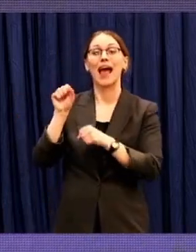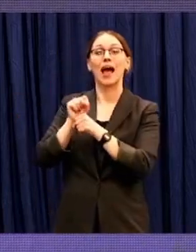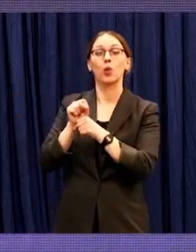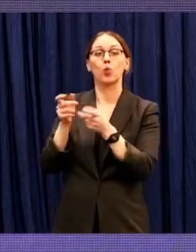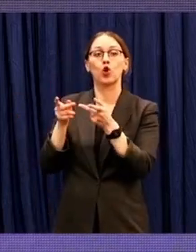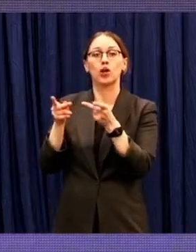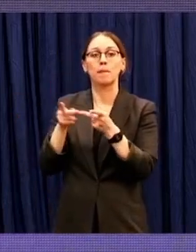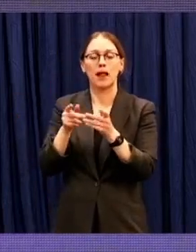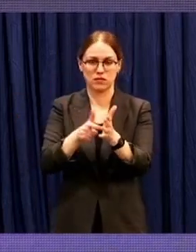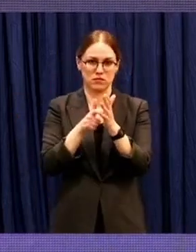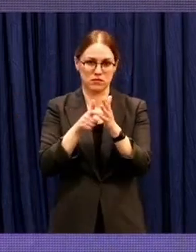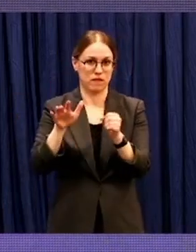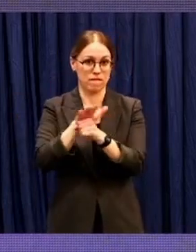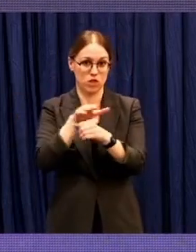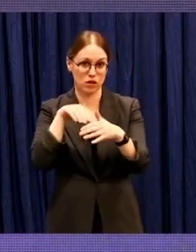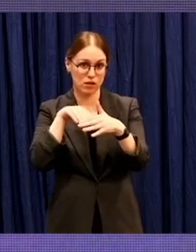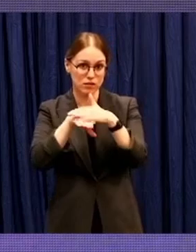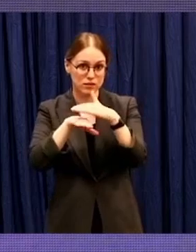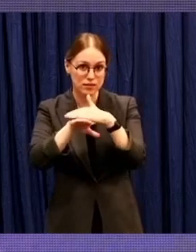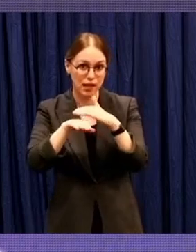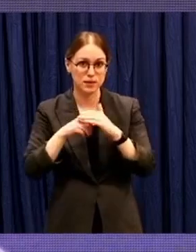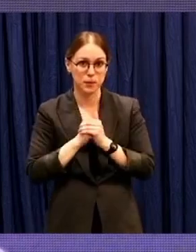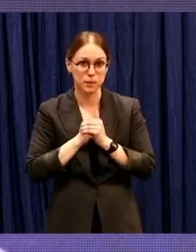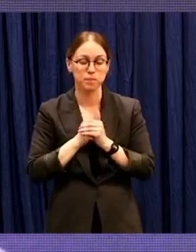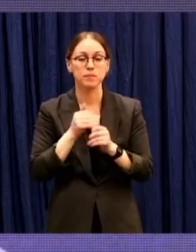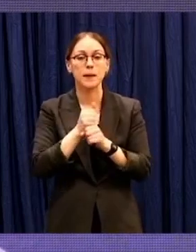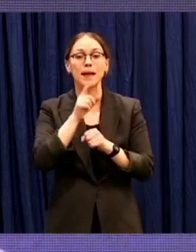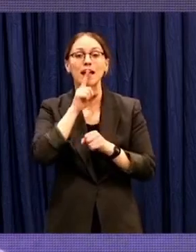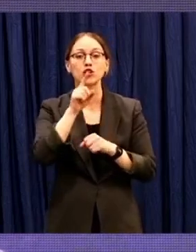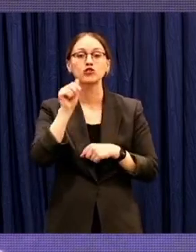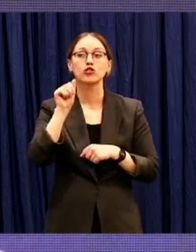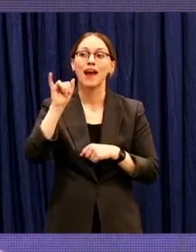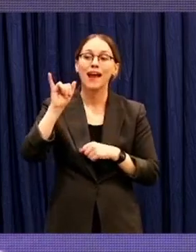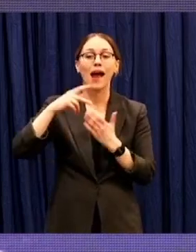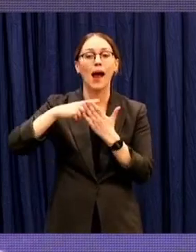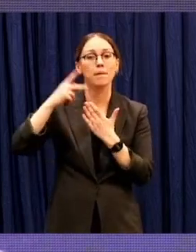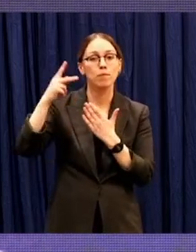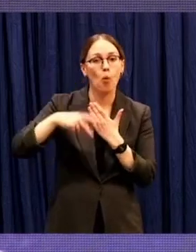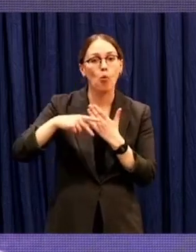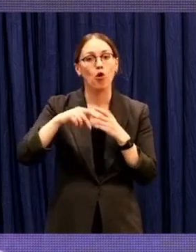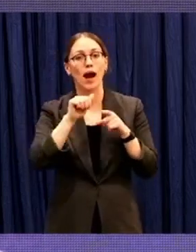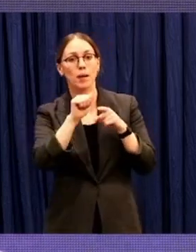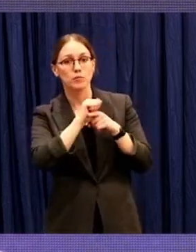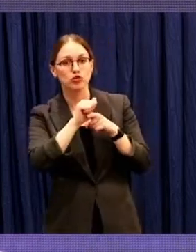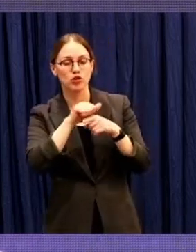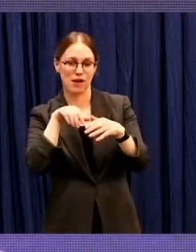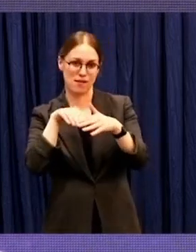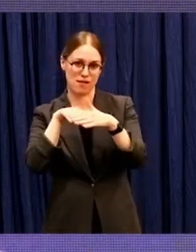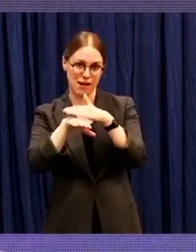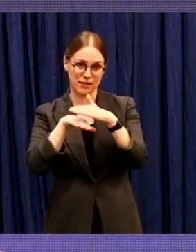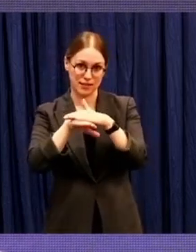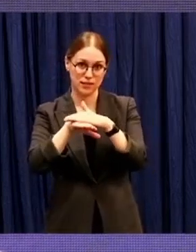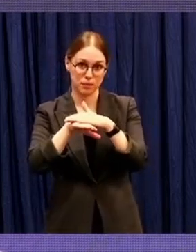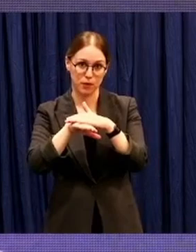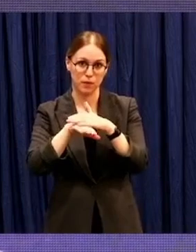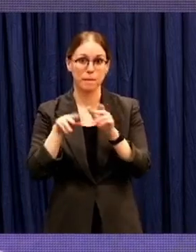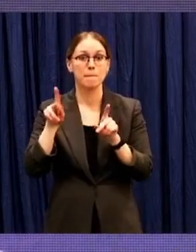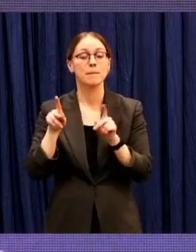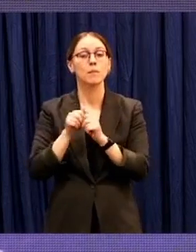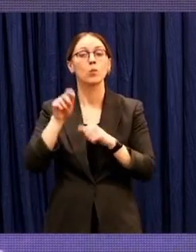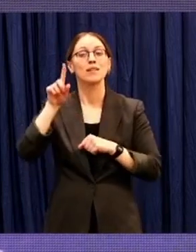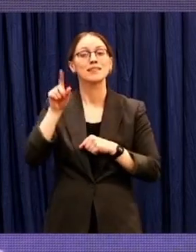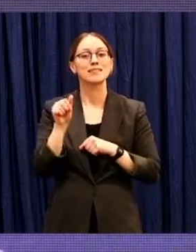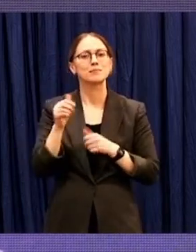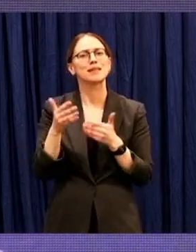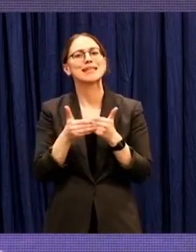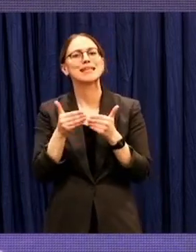accessible. That includes ensuring that AI programming and training tools are accessible and that there are accessible avenues for people with disabilities to